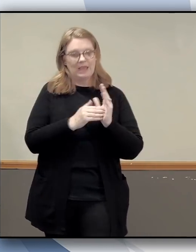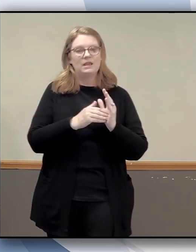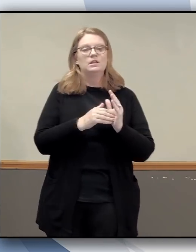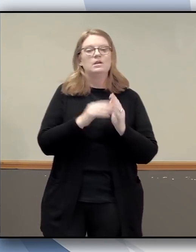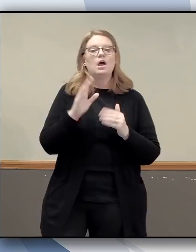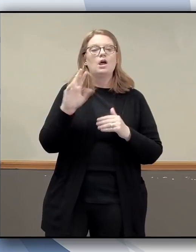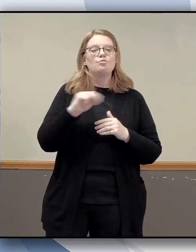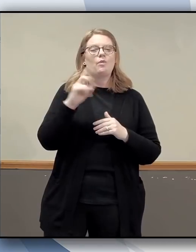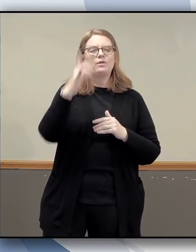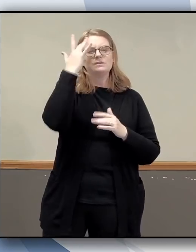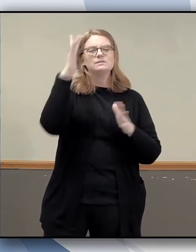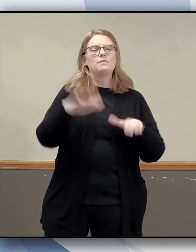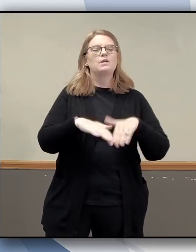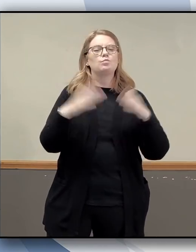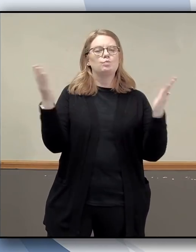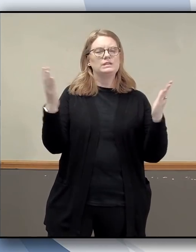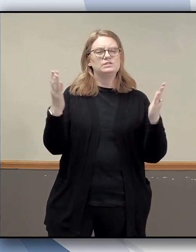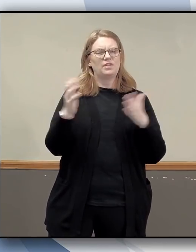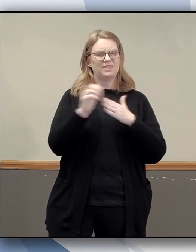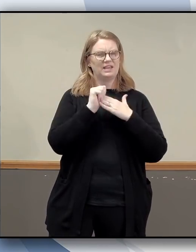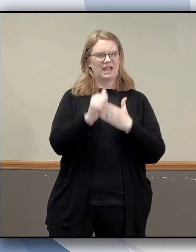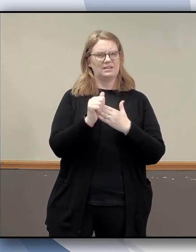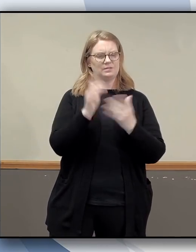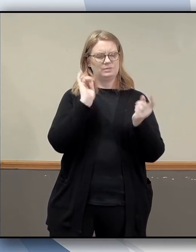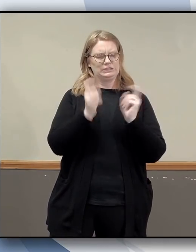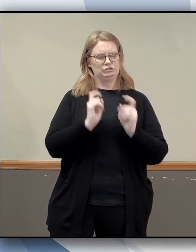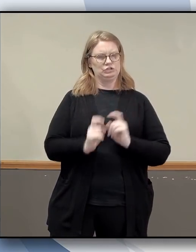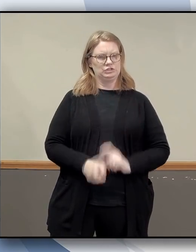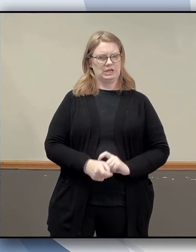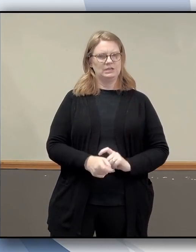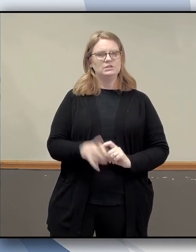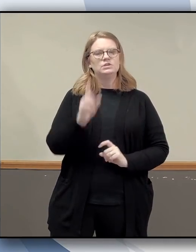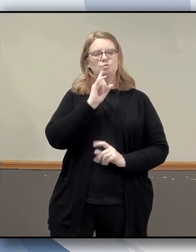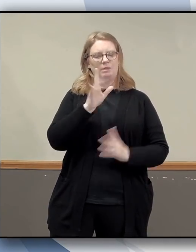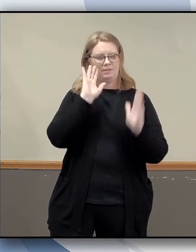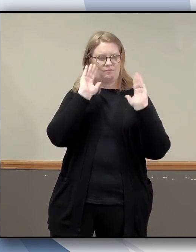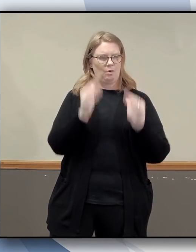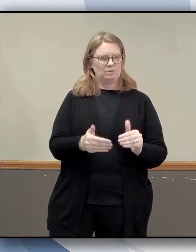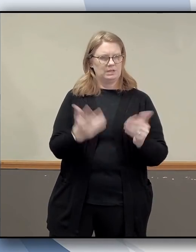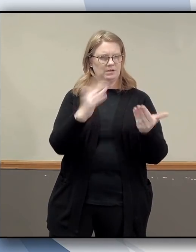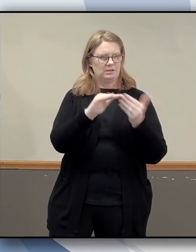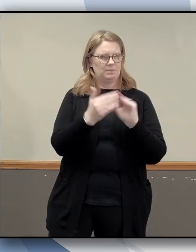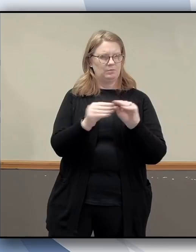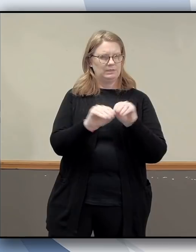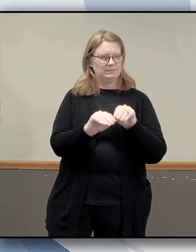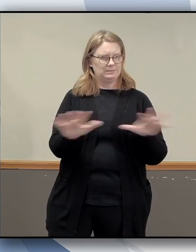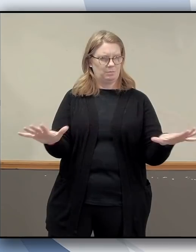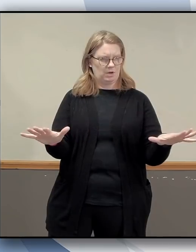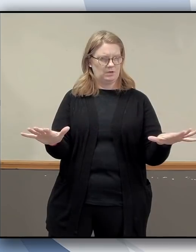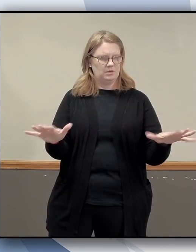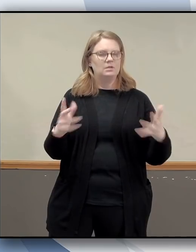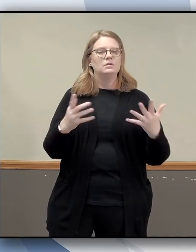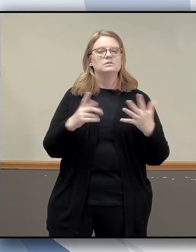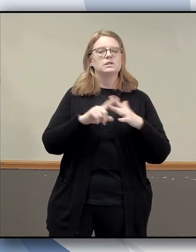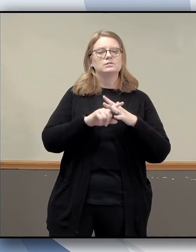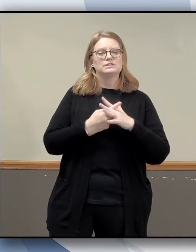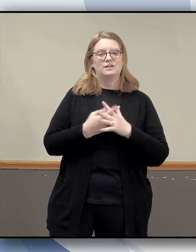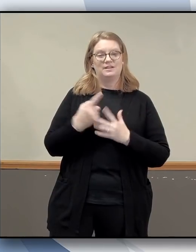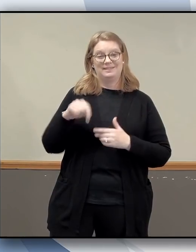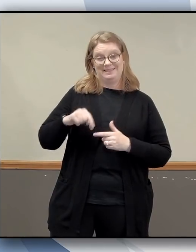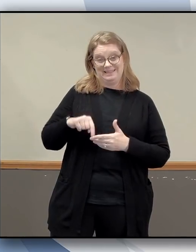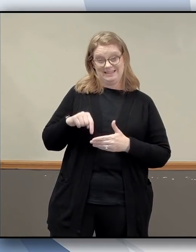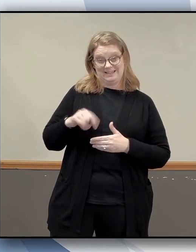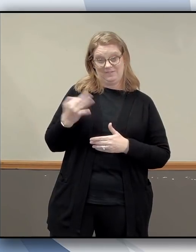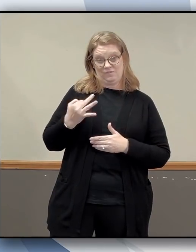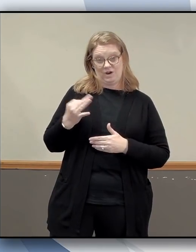Smart Restart underlying guidelines to better target the source of community spread. And so again, beginning on Friday at